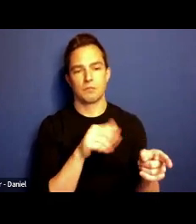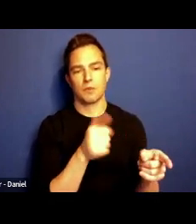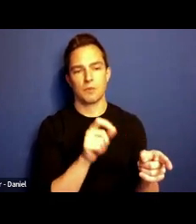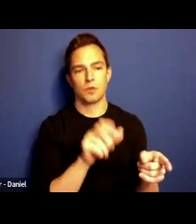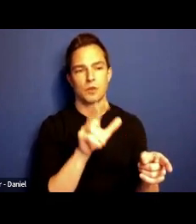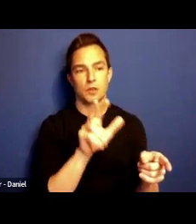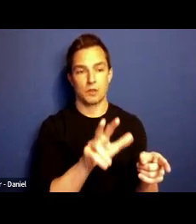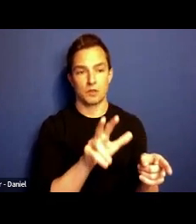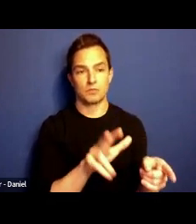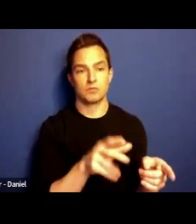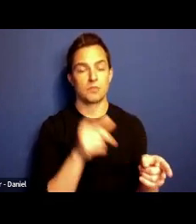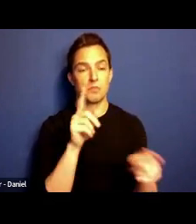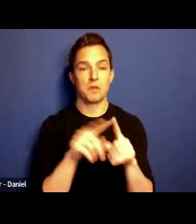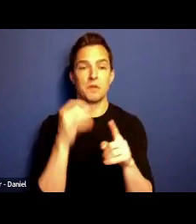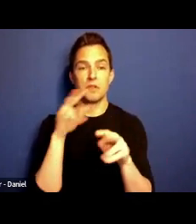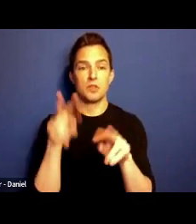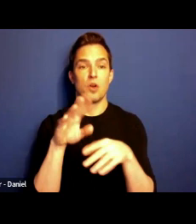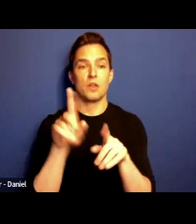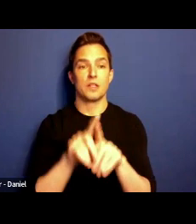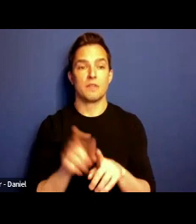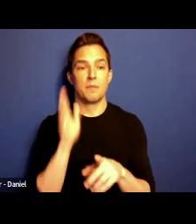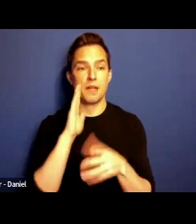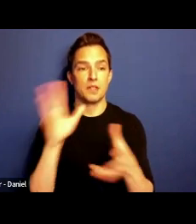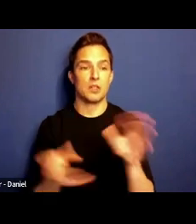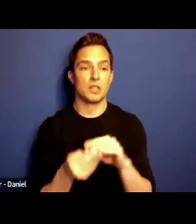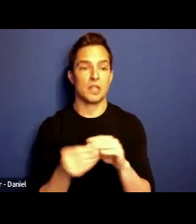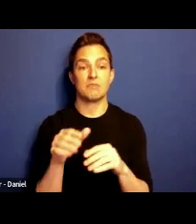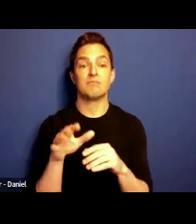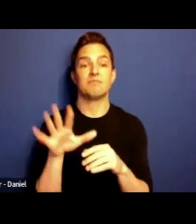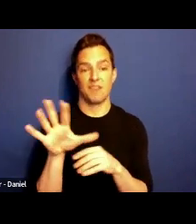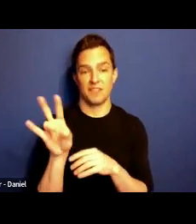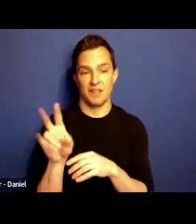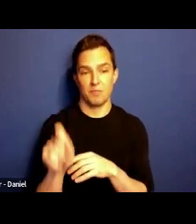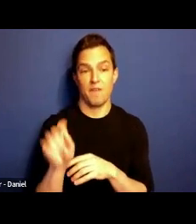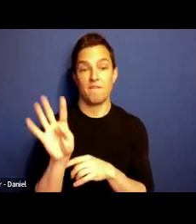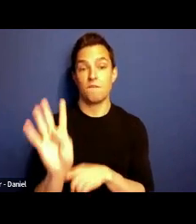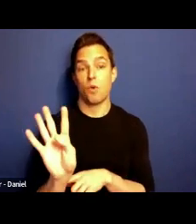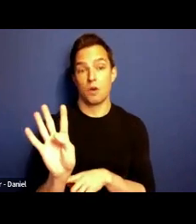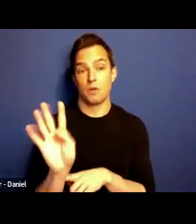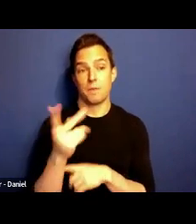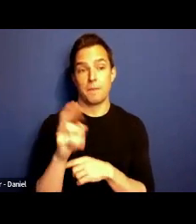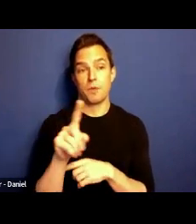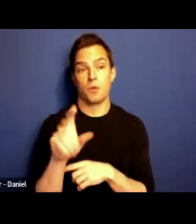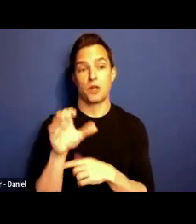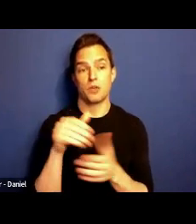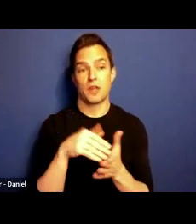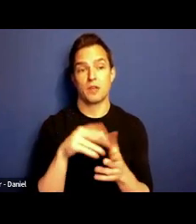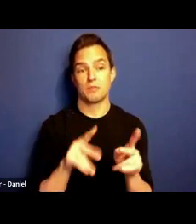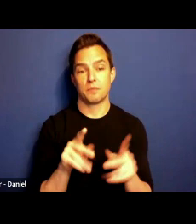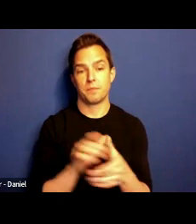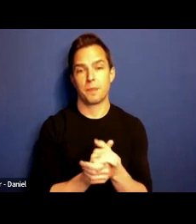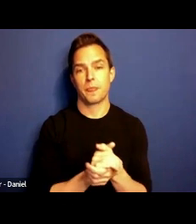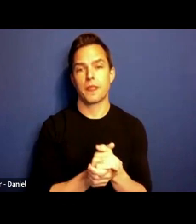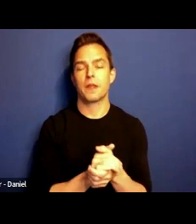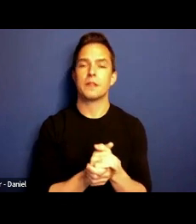But if you look at all the different beds together, we're up to 57.4 beds per 100,000. And with the SAMHSA